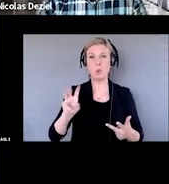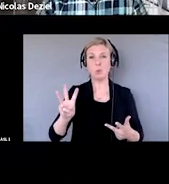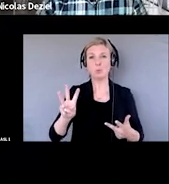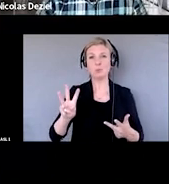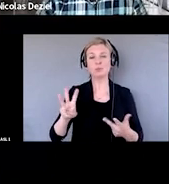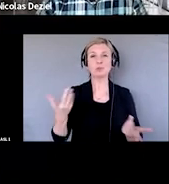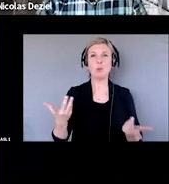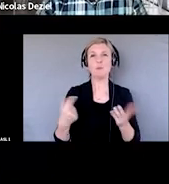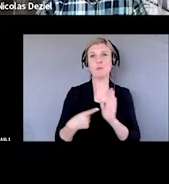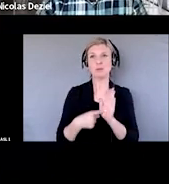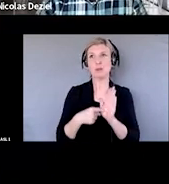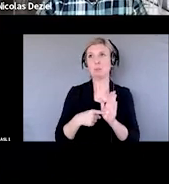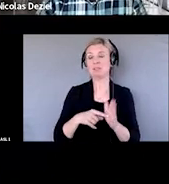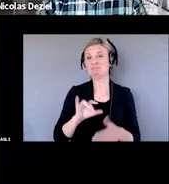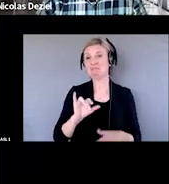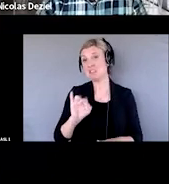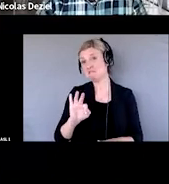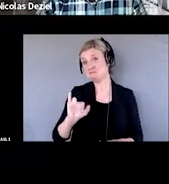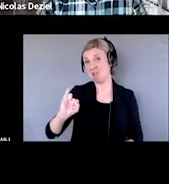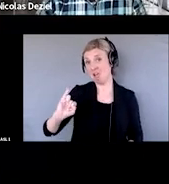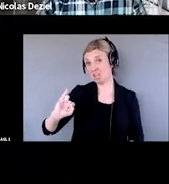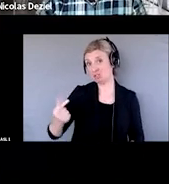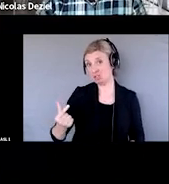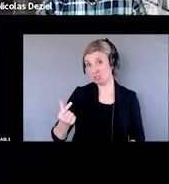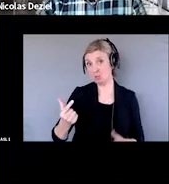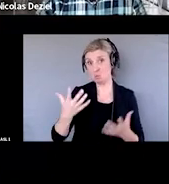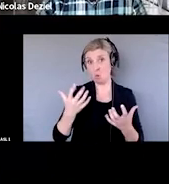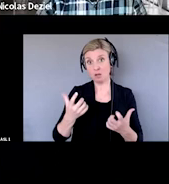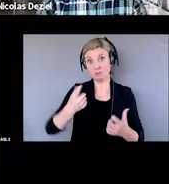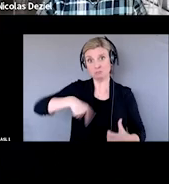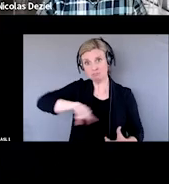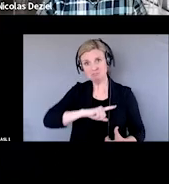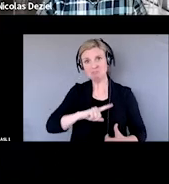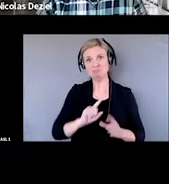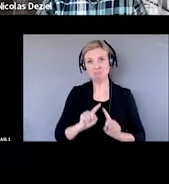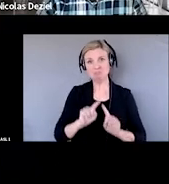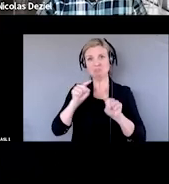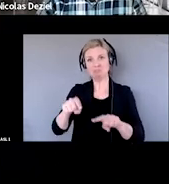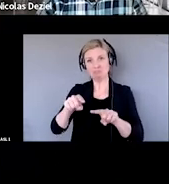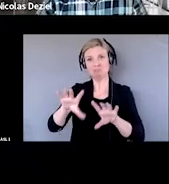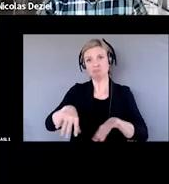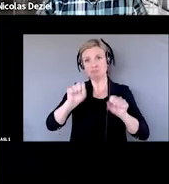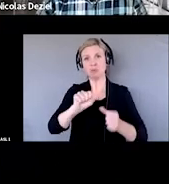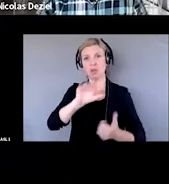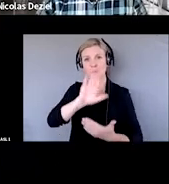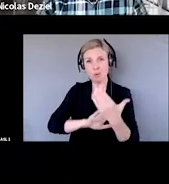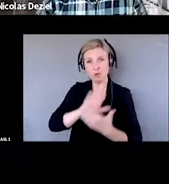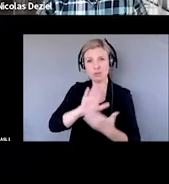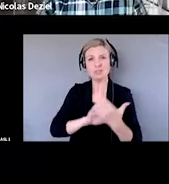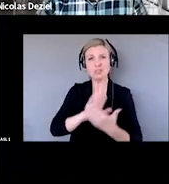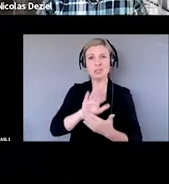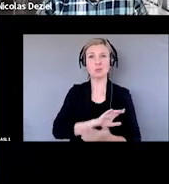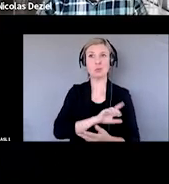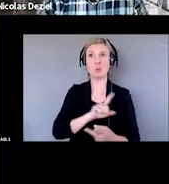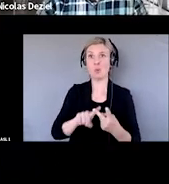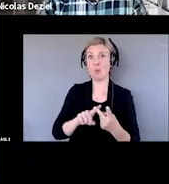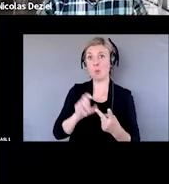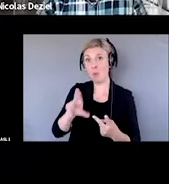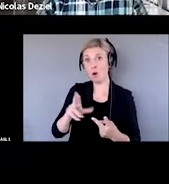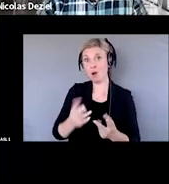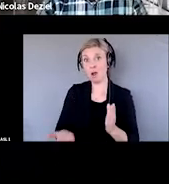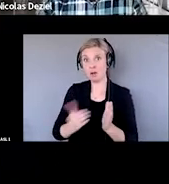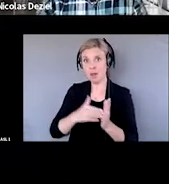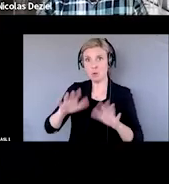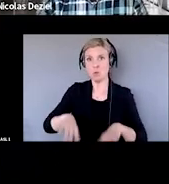wants us to come in and meet you guys in person, or to do a webinar as part of another event. We are in a position to do